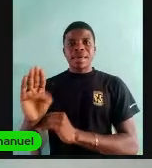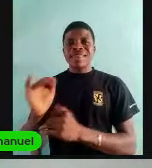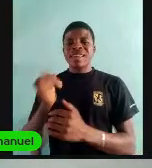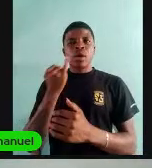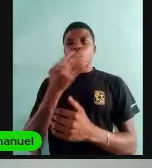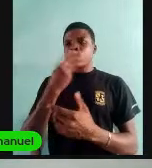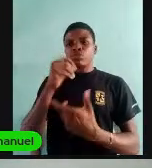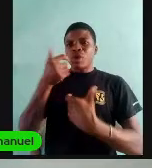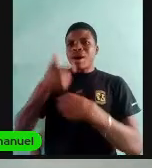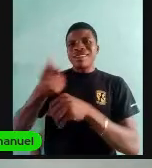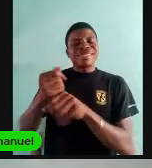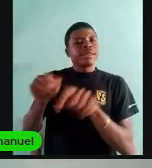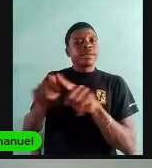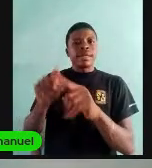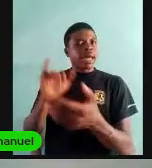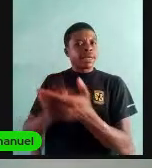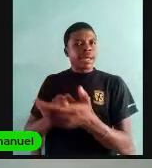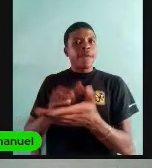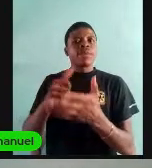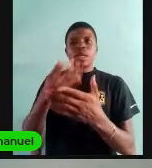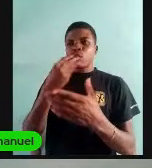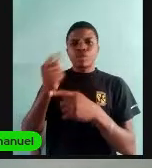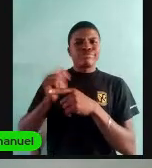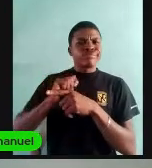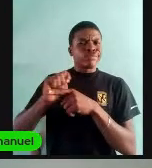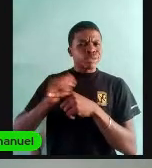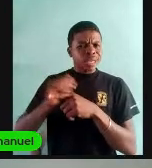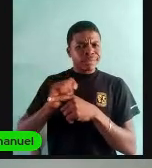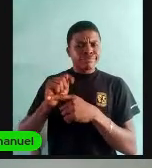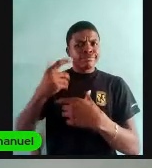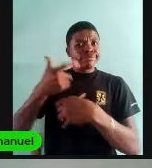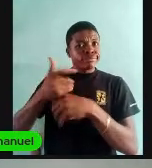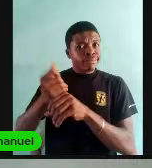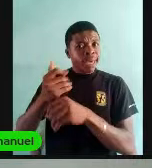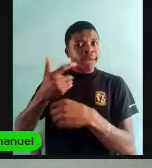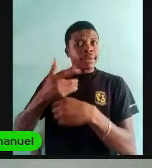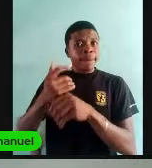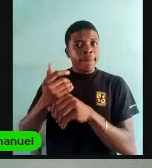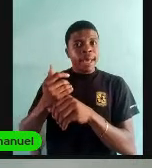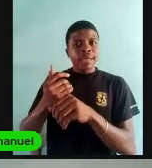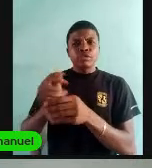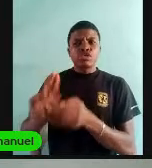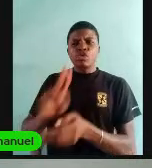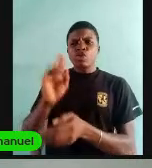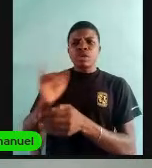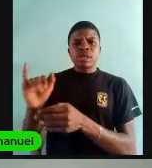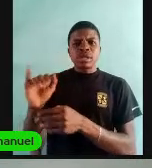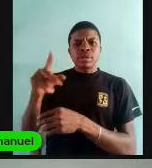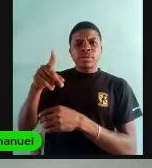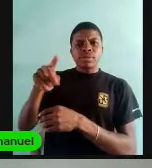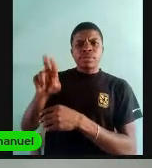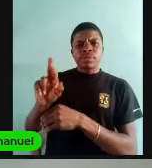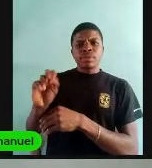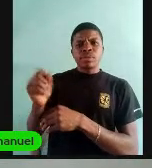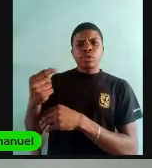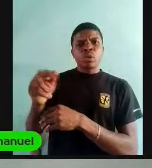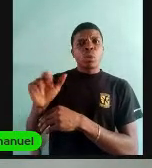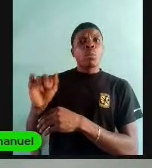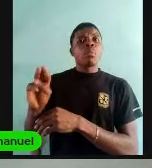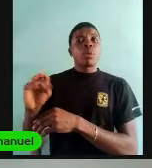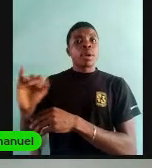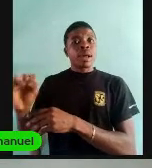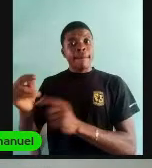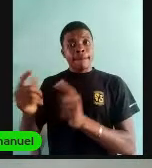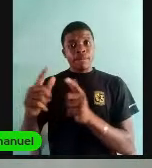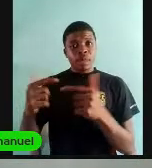trained intensively with data. So through constant training of ChatGPT, that's the